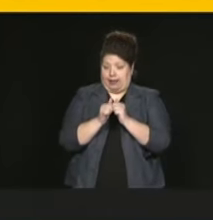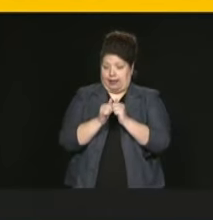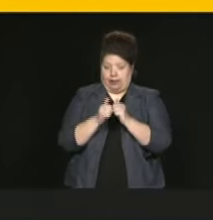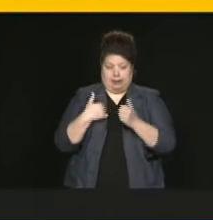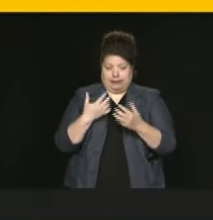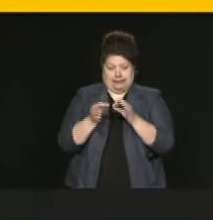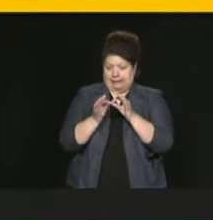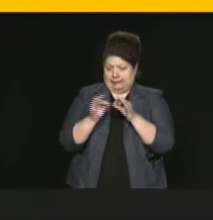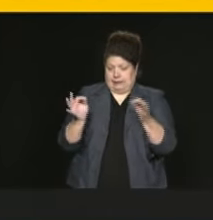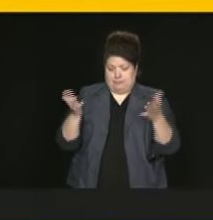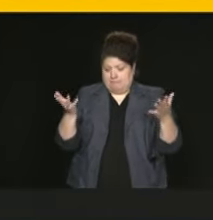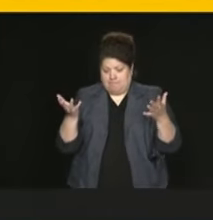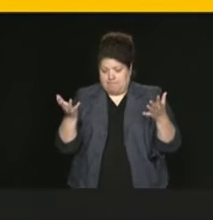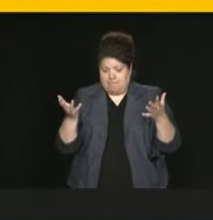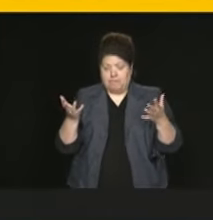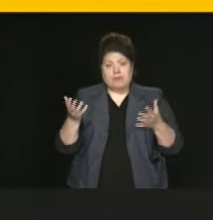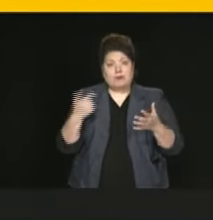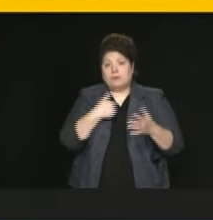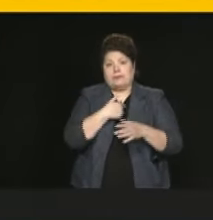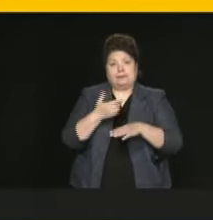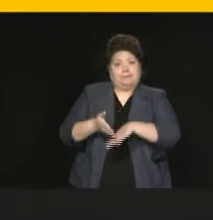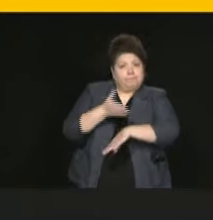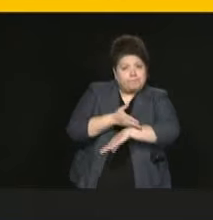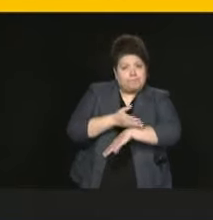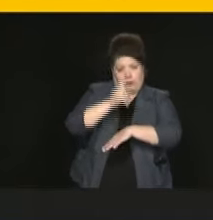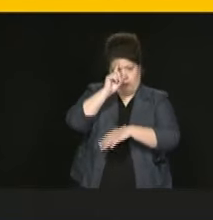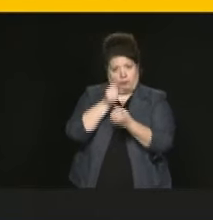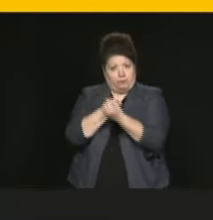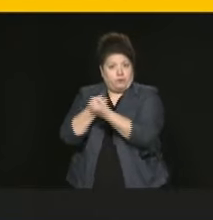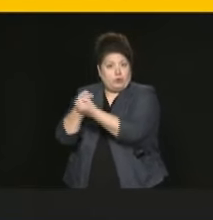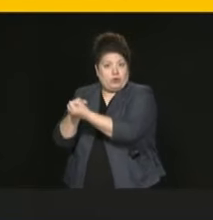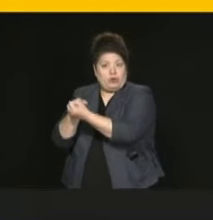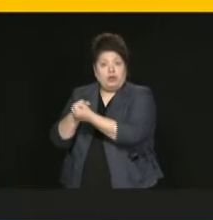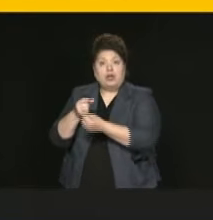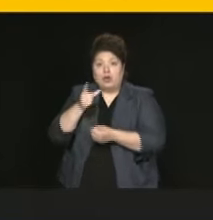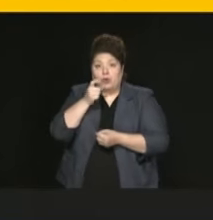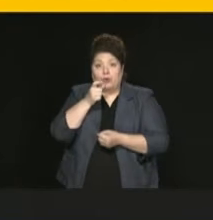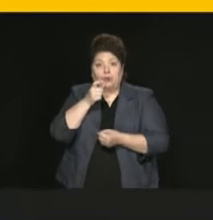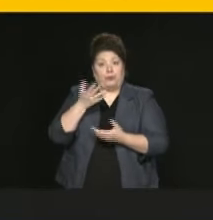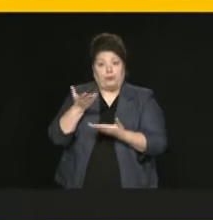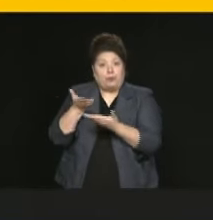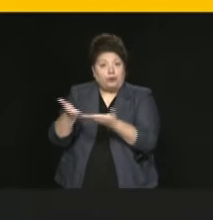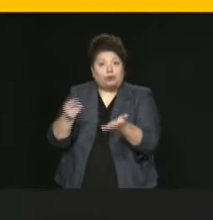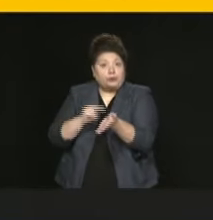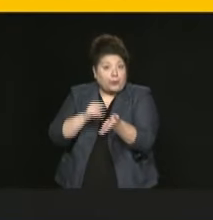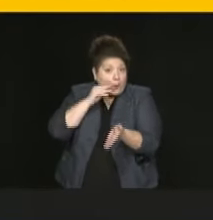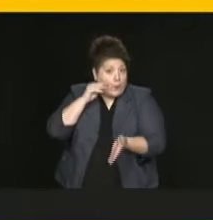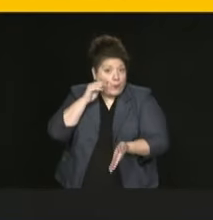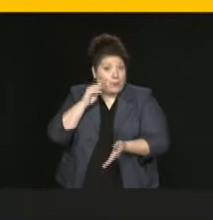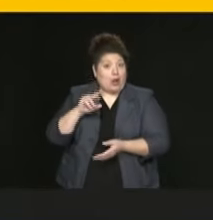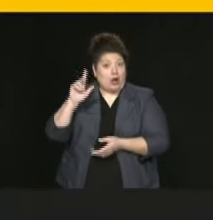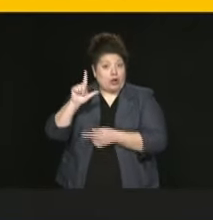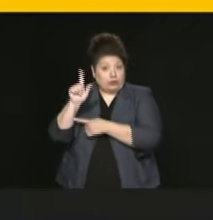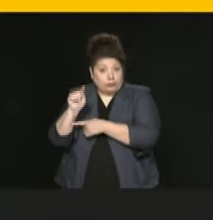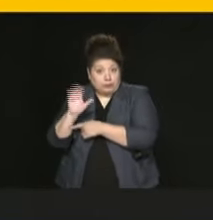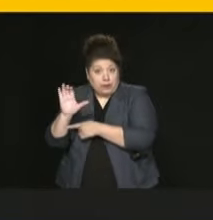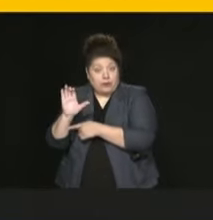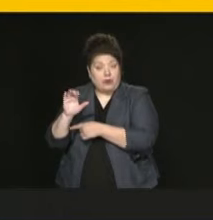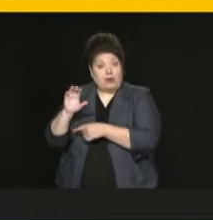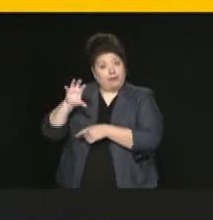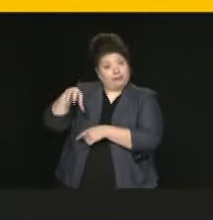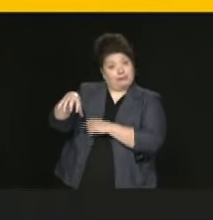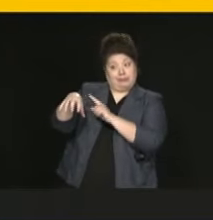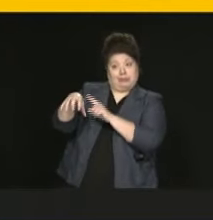these residences and long-term care homes. And as Dr. Tam and I have said, even for